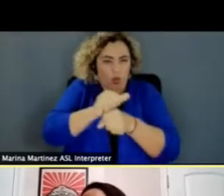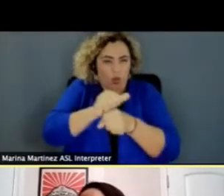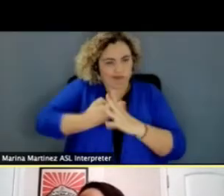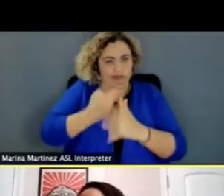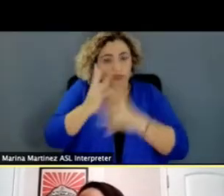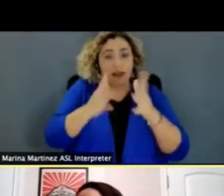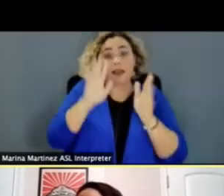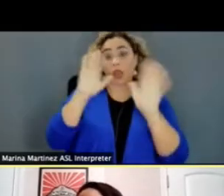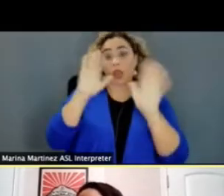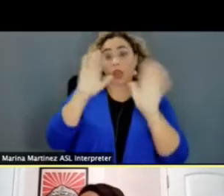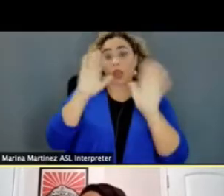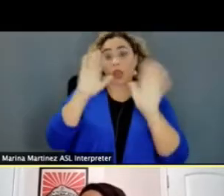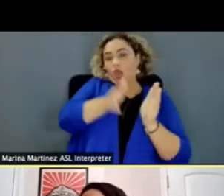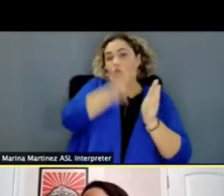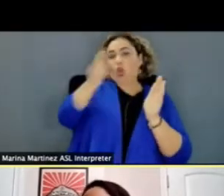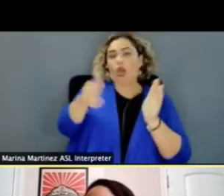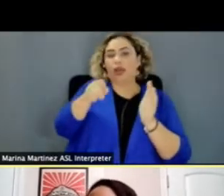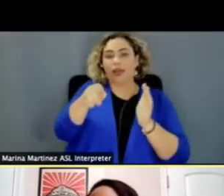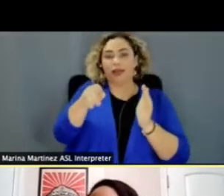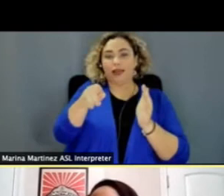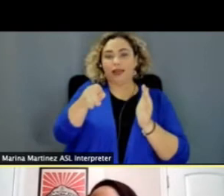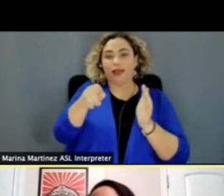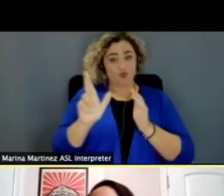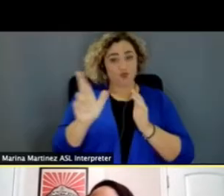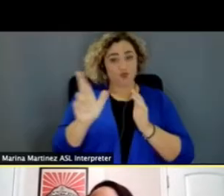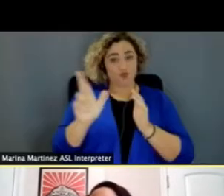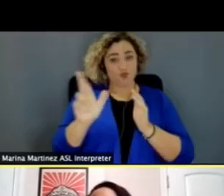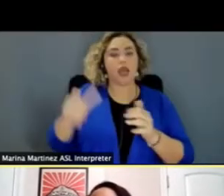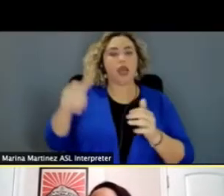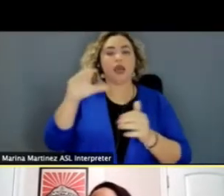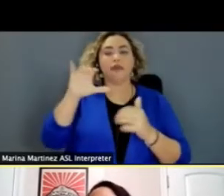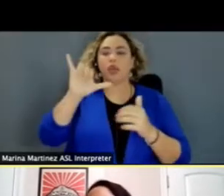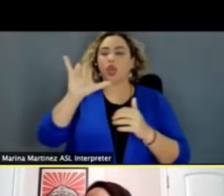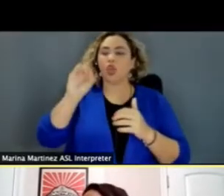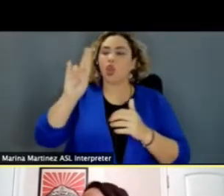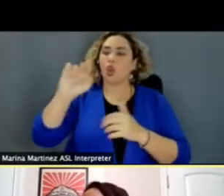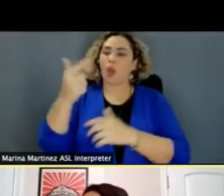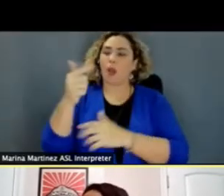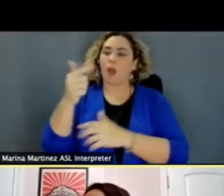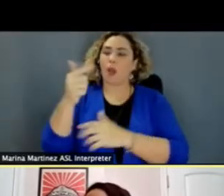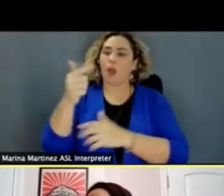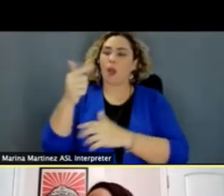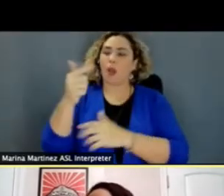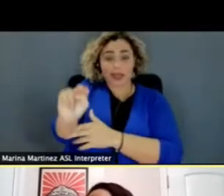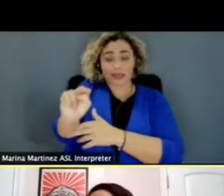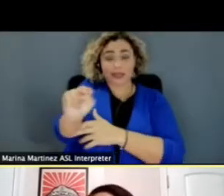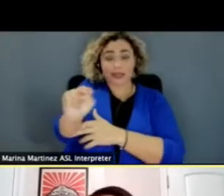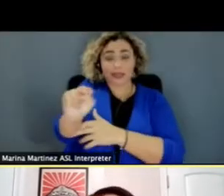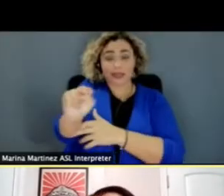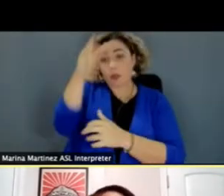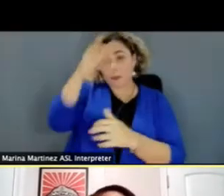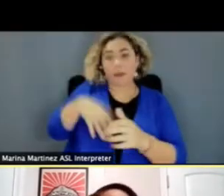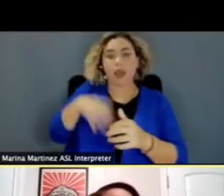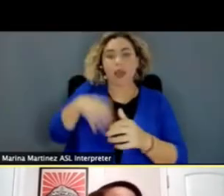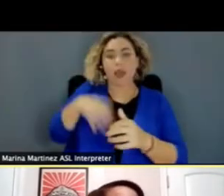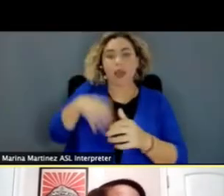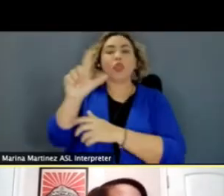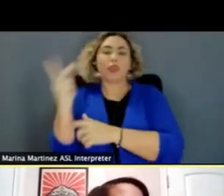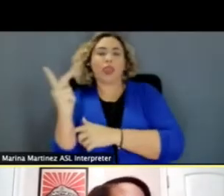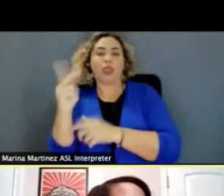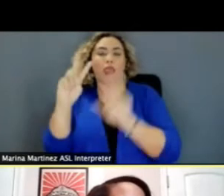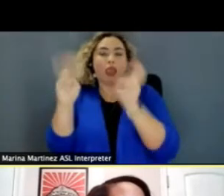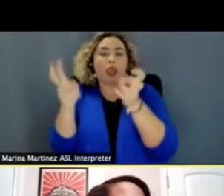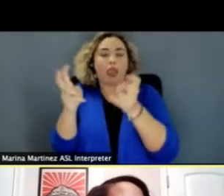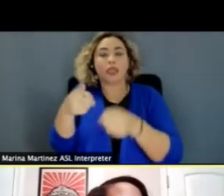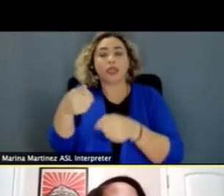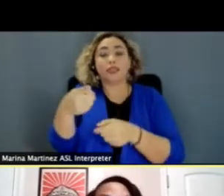versus the right-hand side of young Martin. And I'm referencing Martin Luther King using a quote